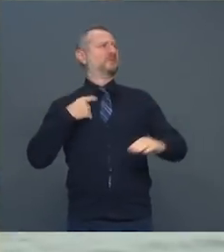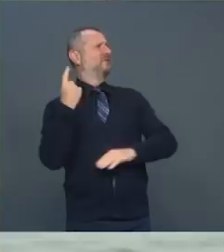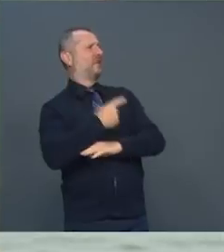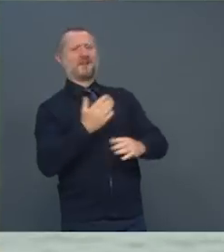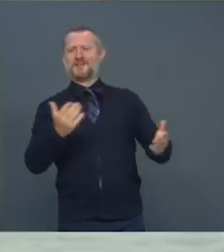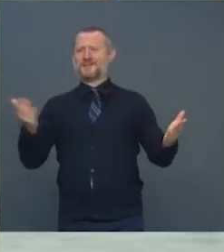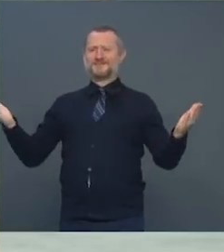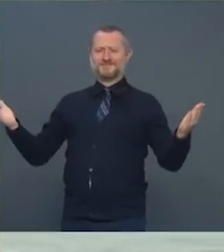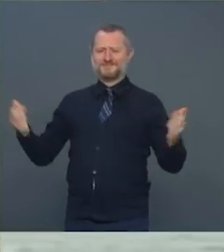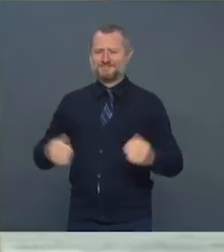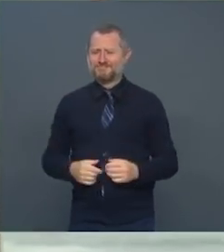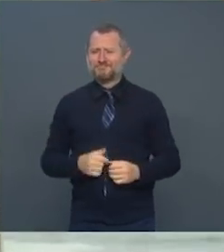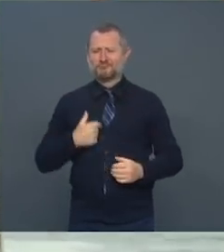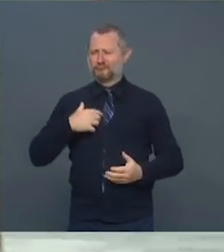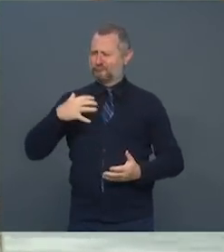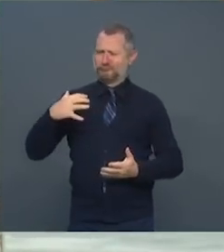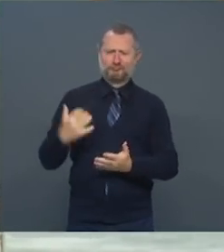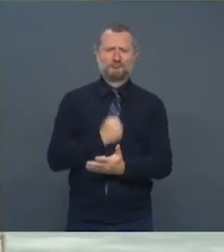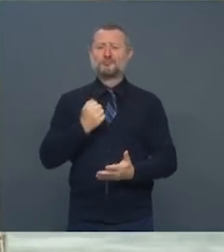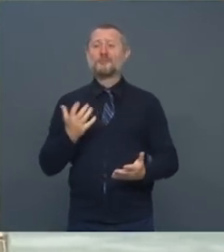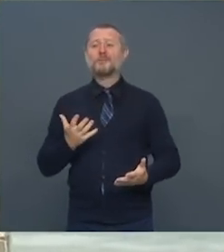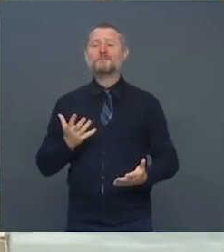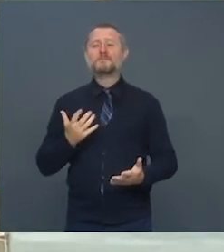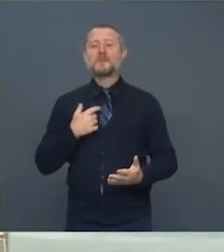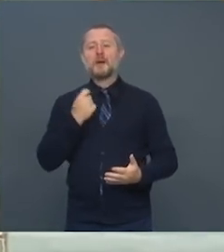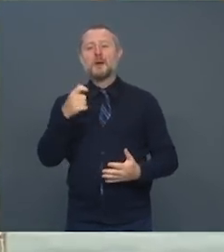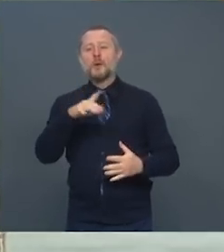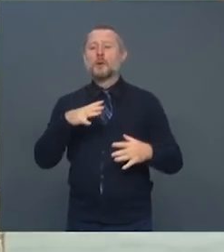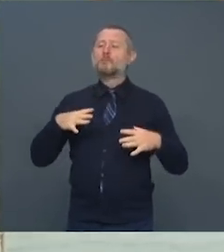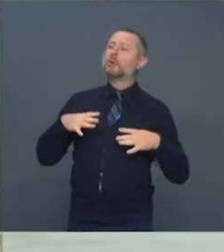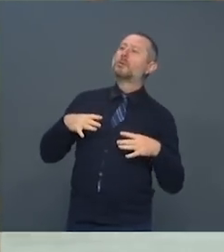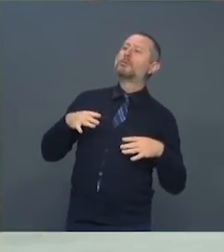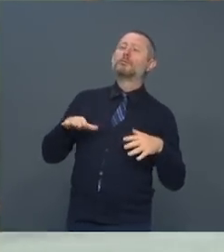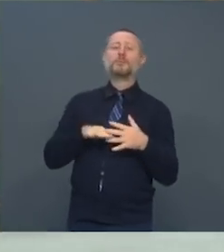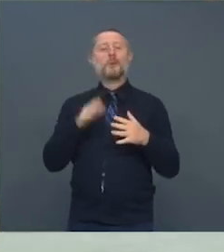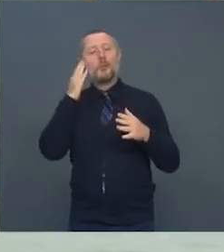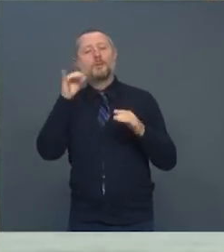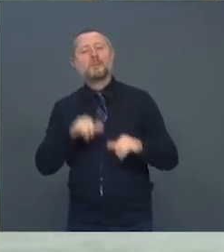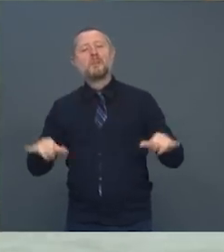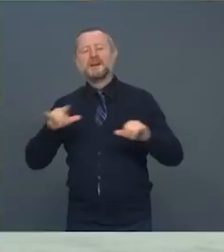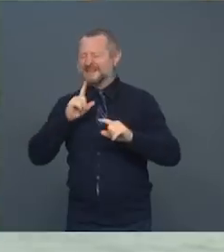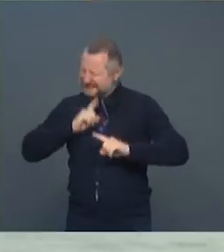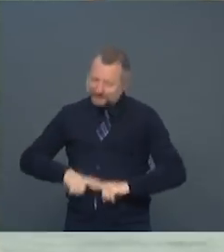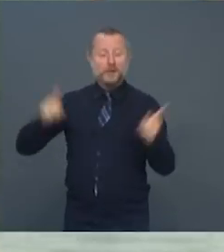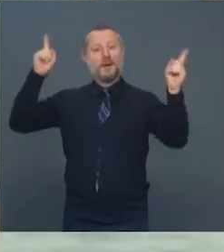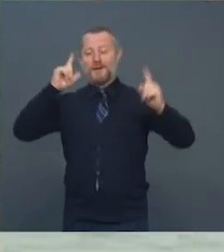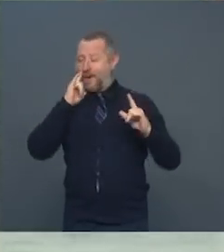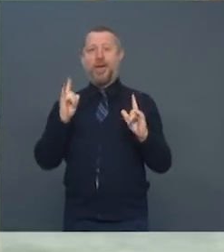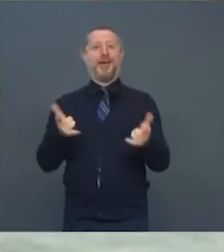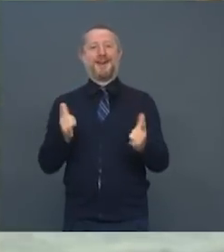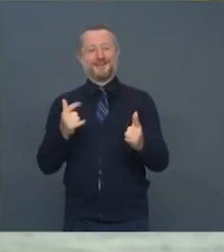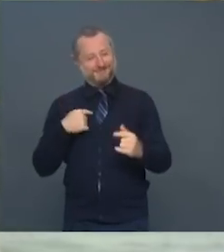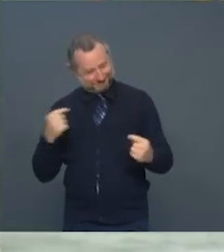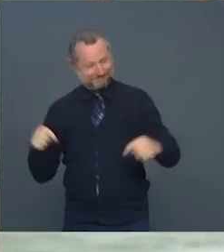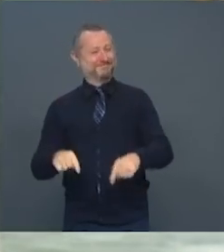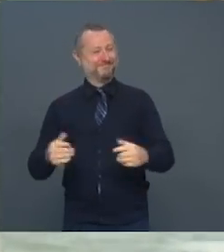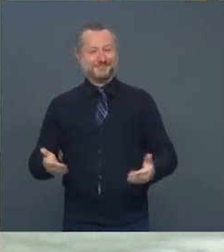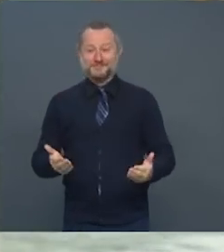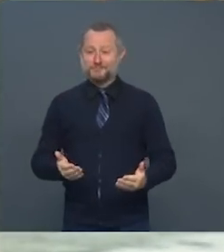needed this, a little bit of a break from the usual that we've been doing. I think you all can appreciate